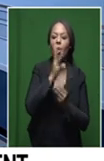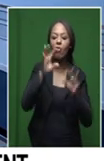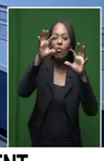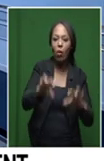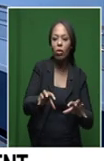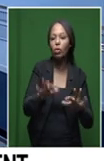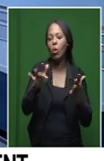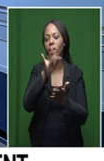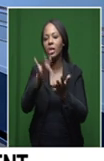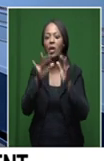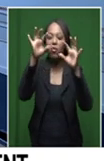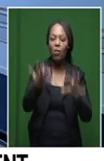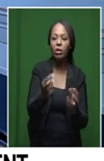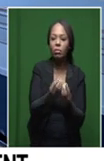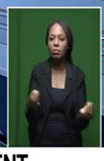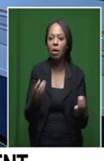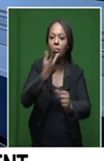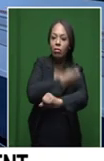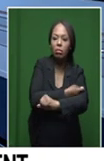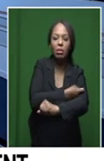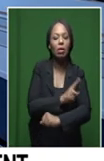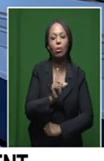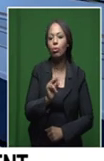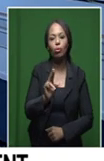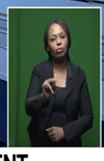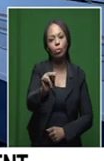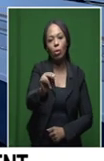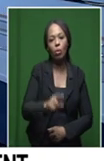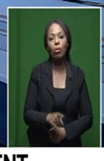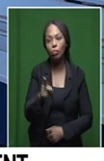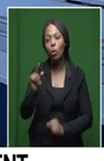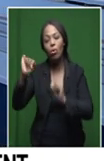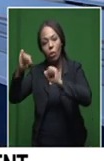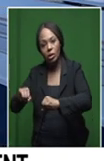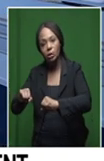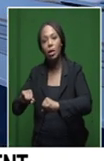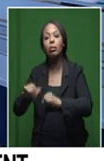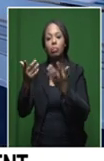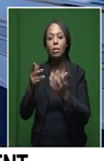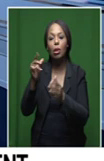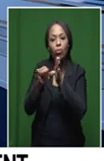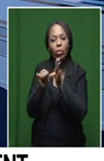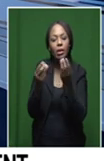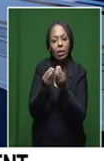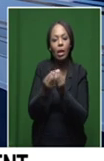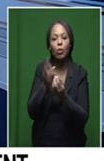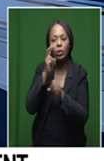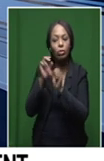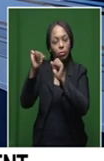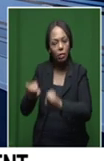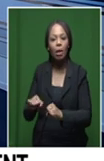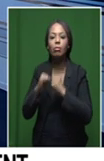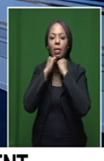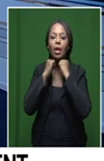the facilities or any of the vaccination sites are going to give your children the vaccine without your consent. It's an important thing that I think we just need to get across. We continue with